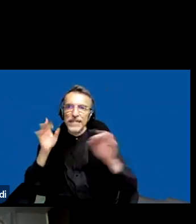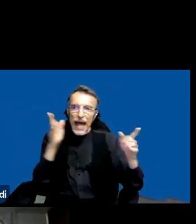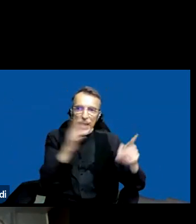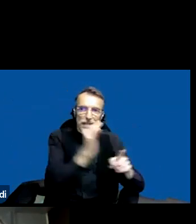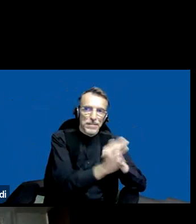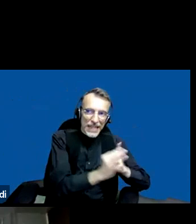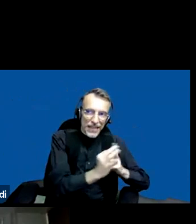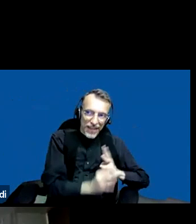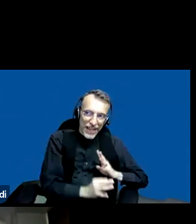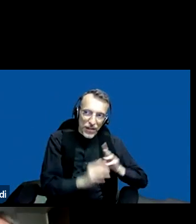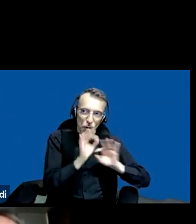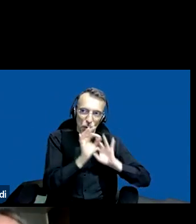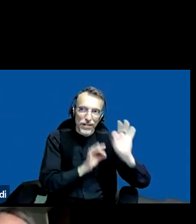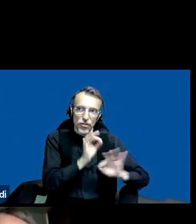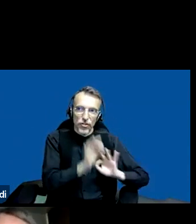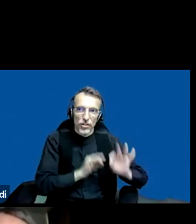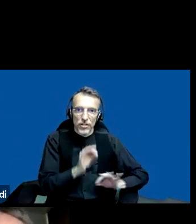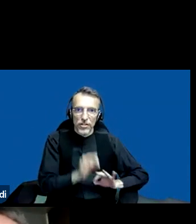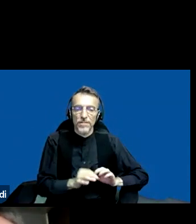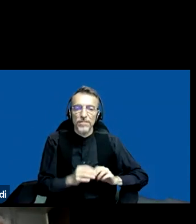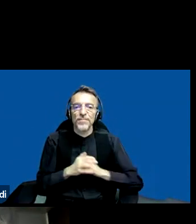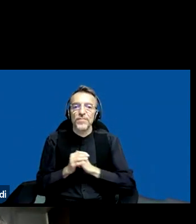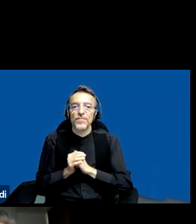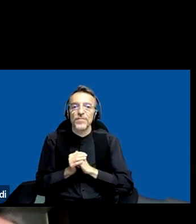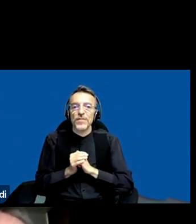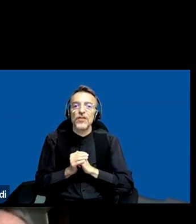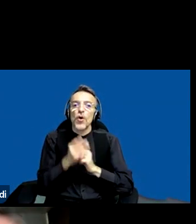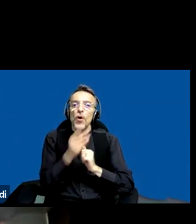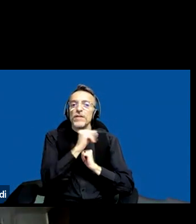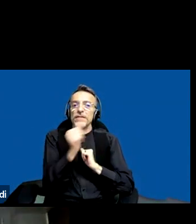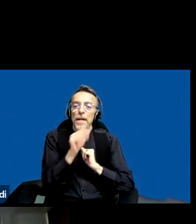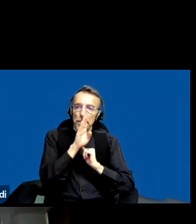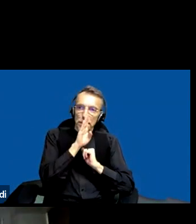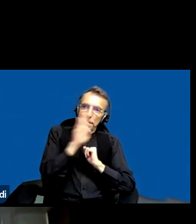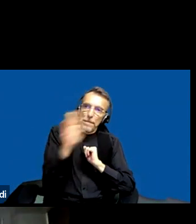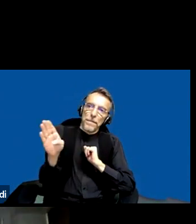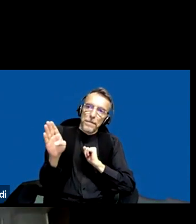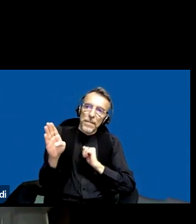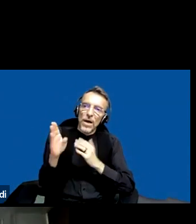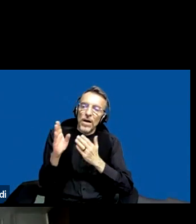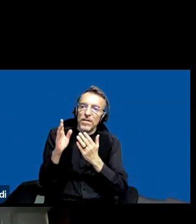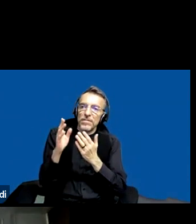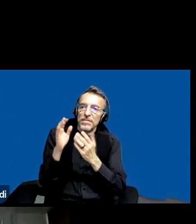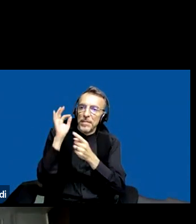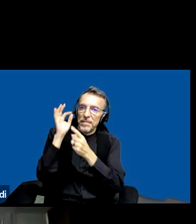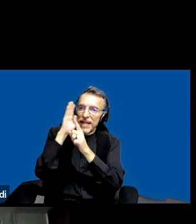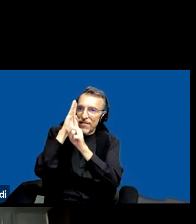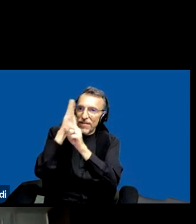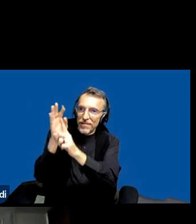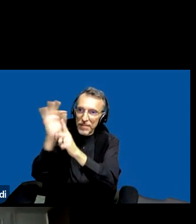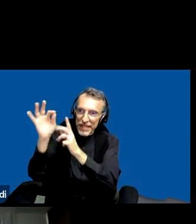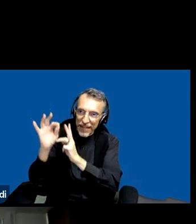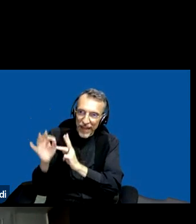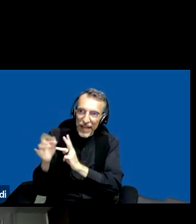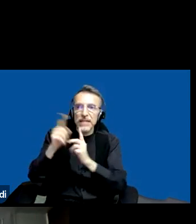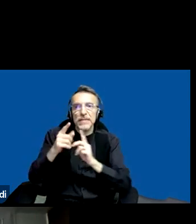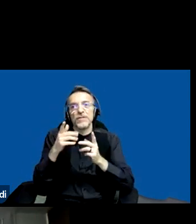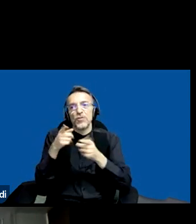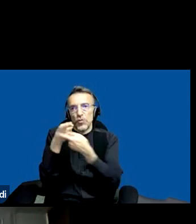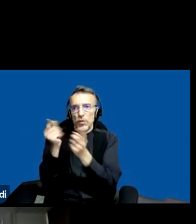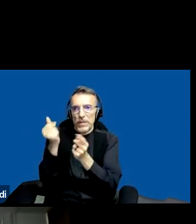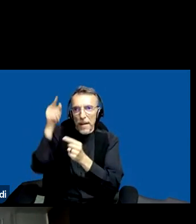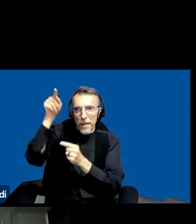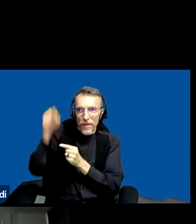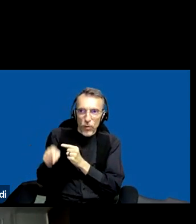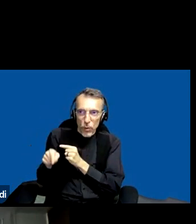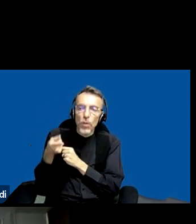the panel. You'll recognize some of them as being more directed to particular ones of you, whereas there are others that I think